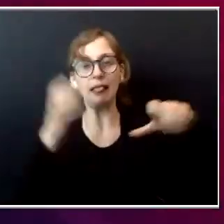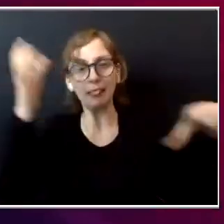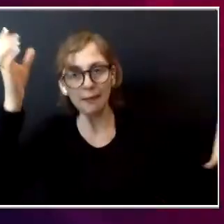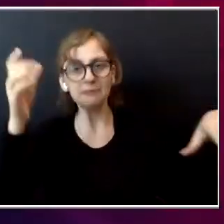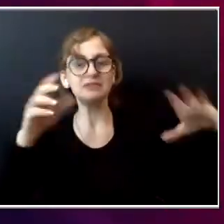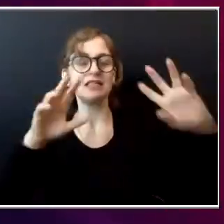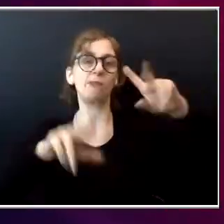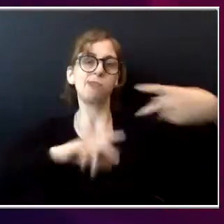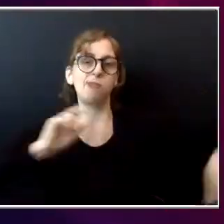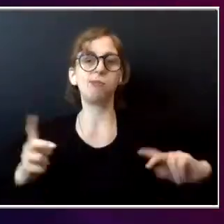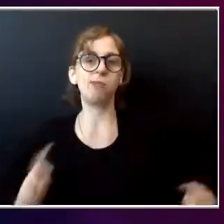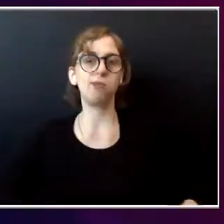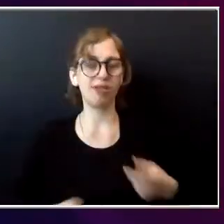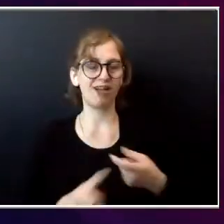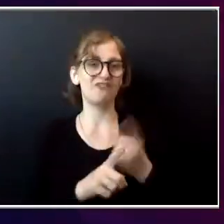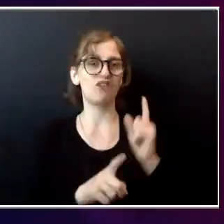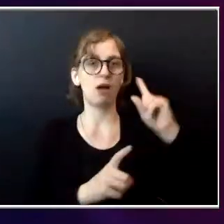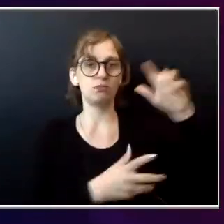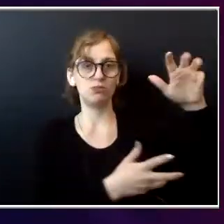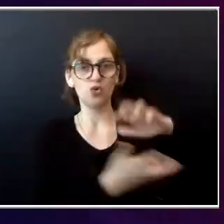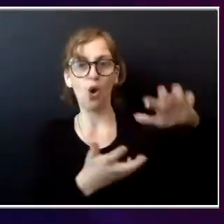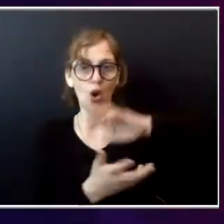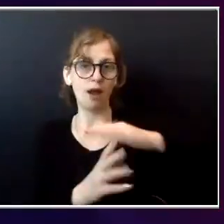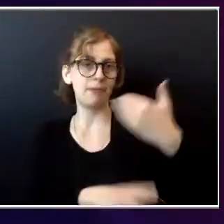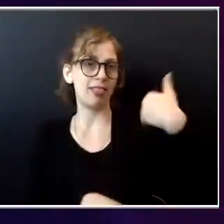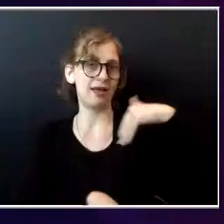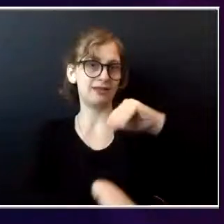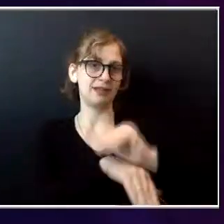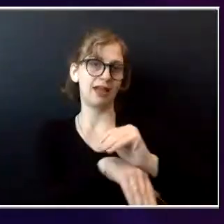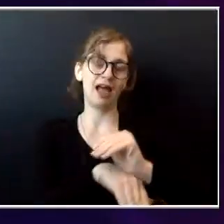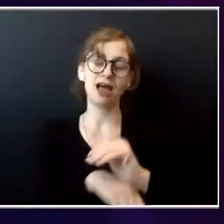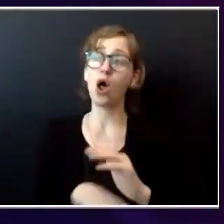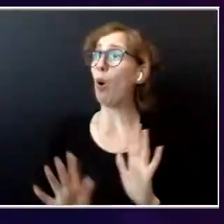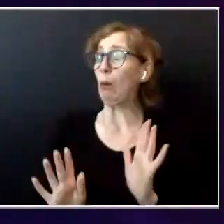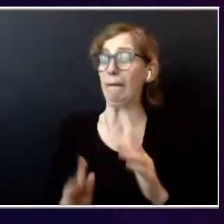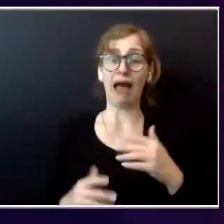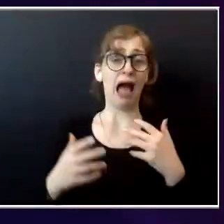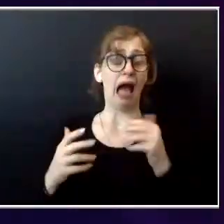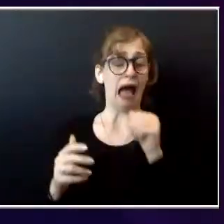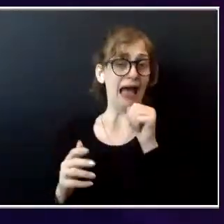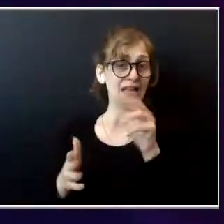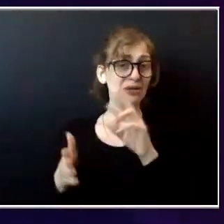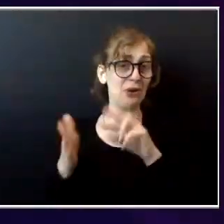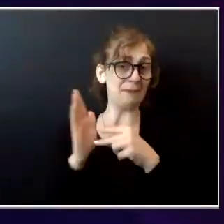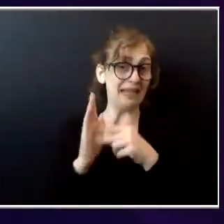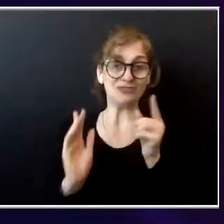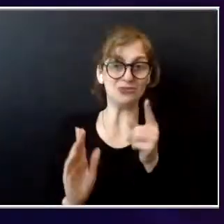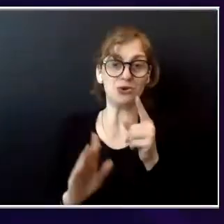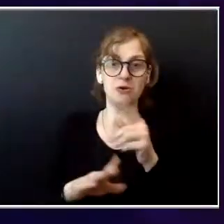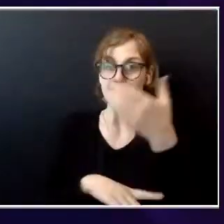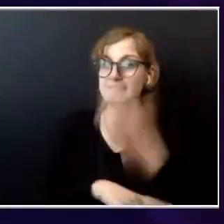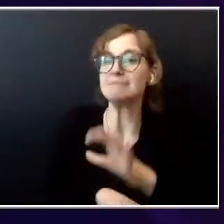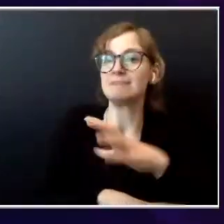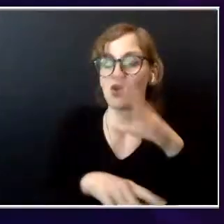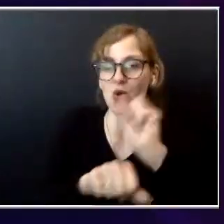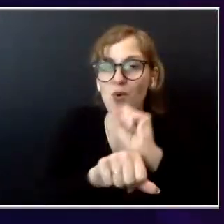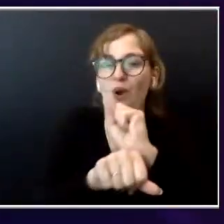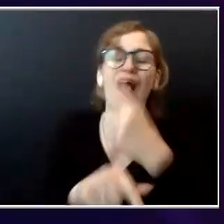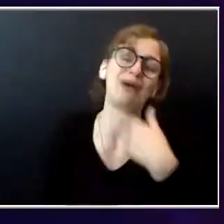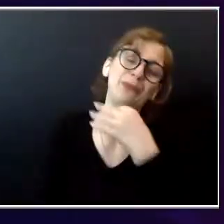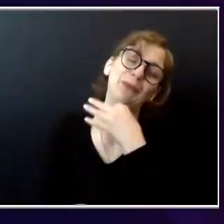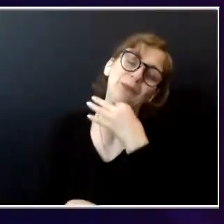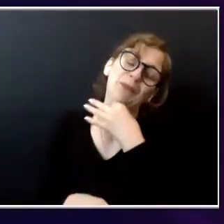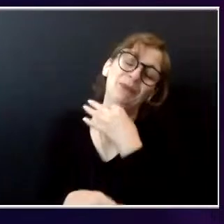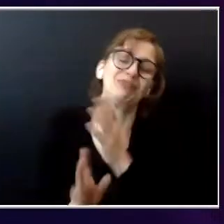night. Well, I don't mean to put you to work. I was just genuinely curious if that's what you're going to do today. If you have more energy, though, you can take the